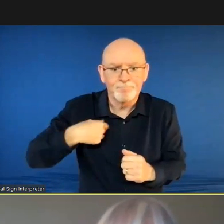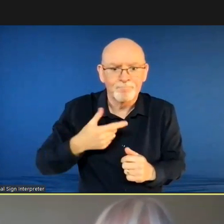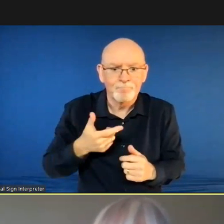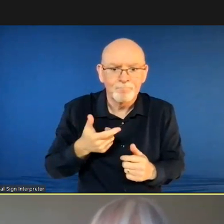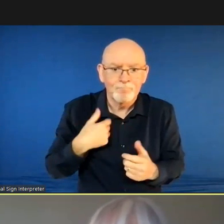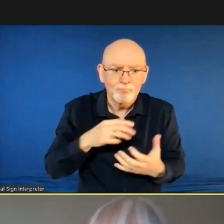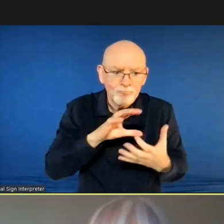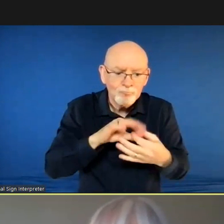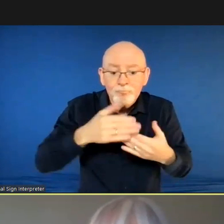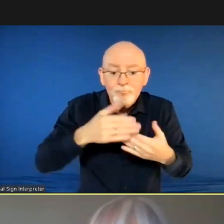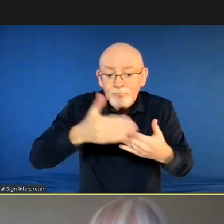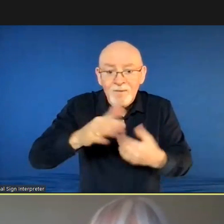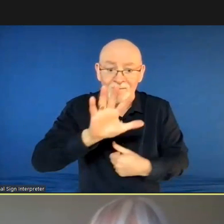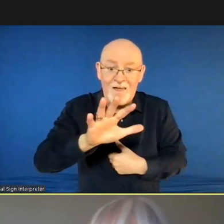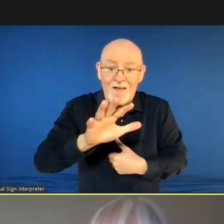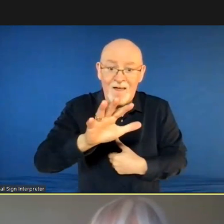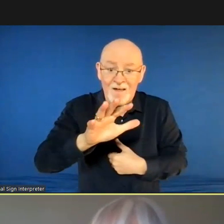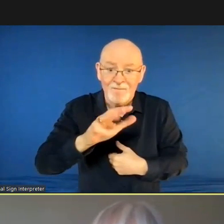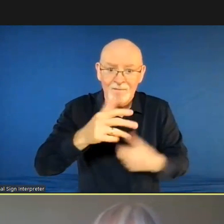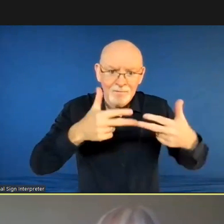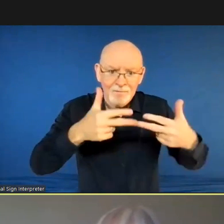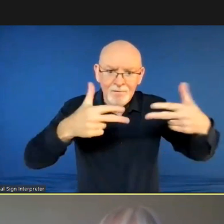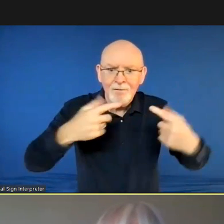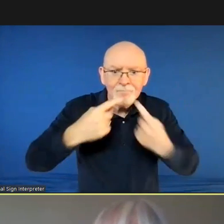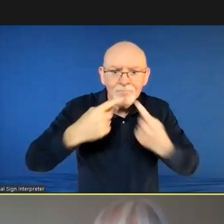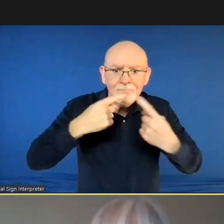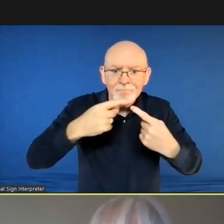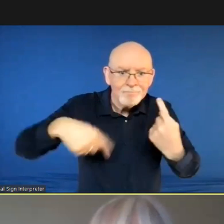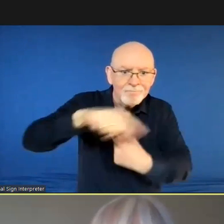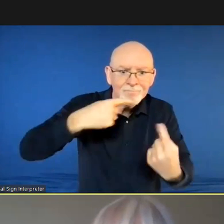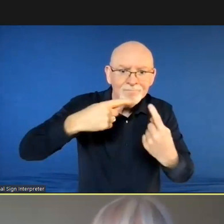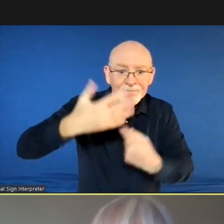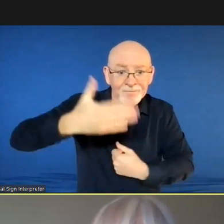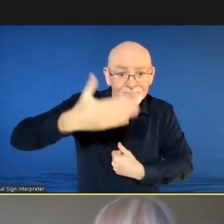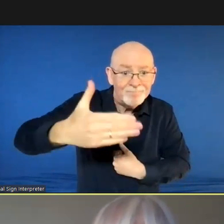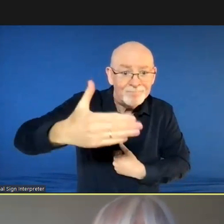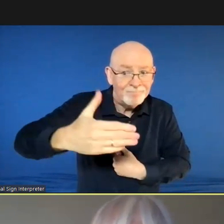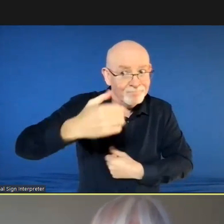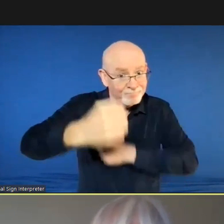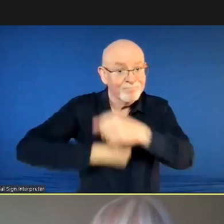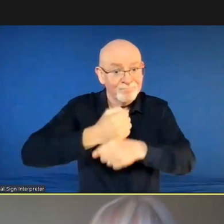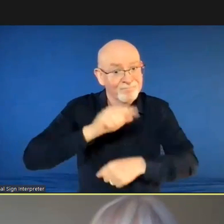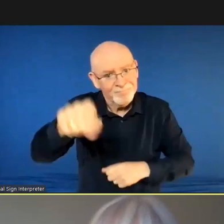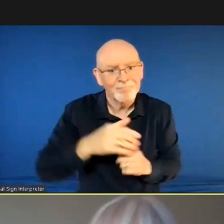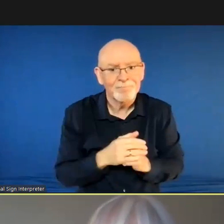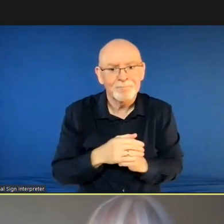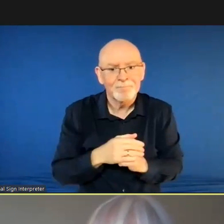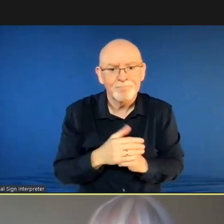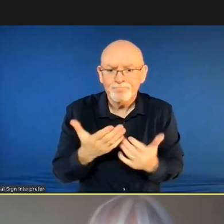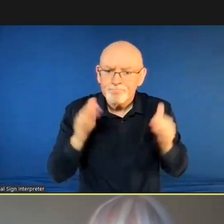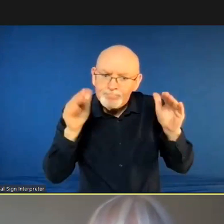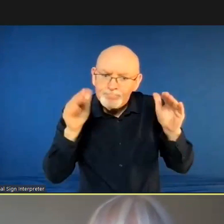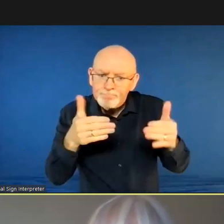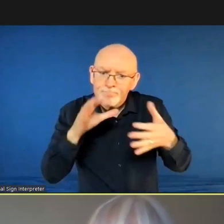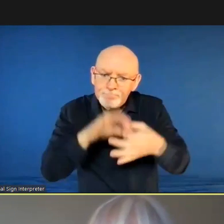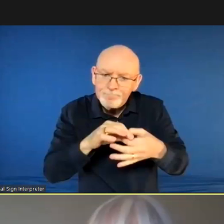more detail some of the issues in the chapters, and information about this is on the website, and more will be coming out over the